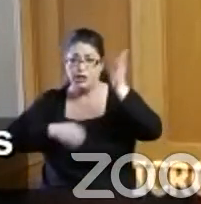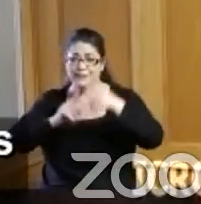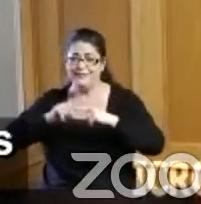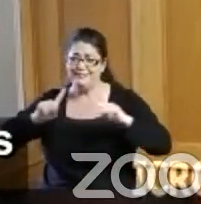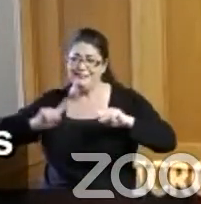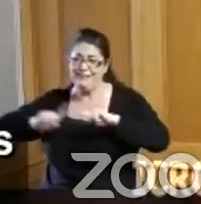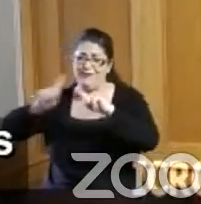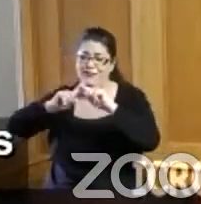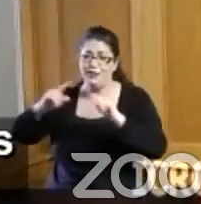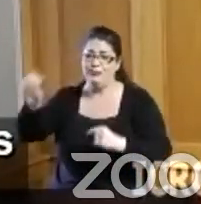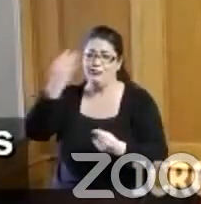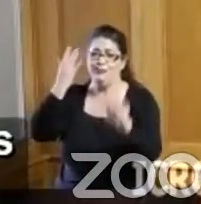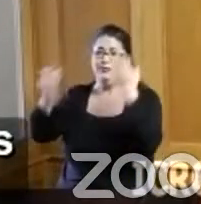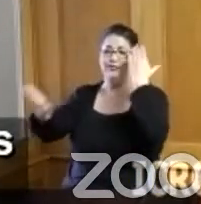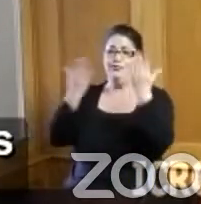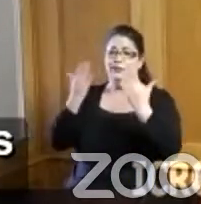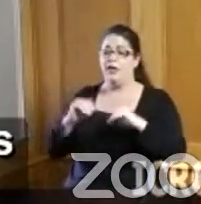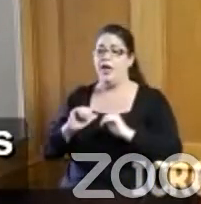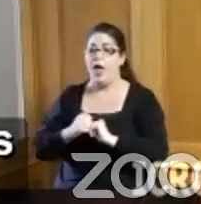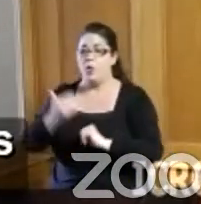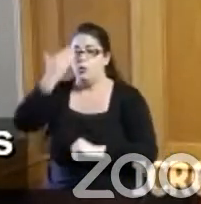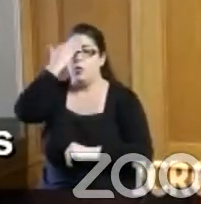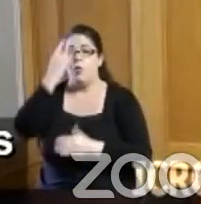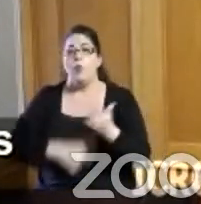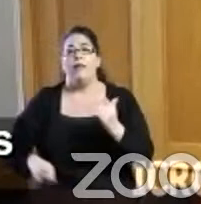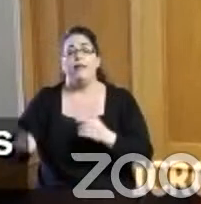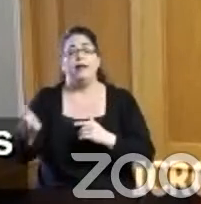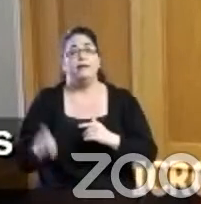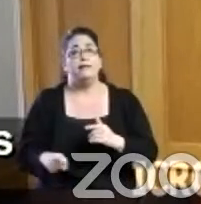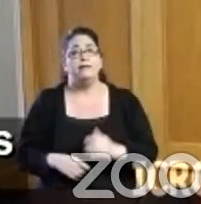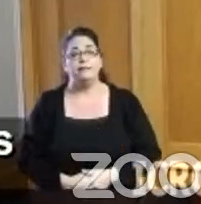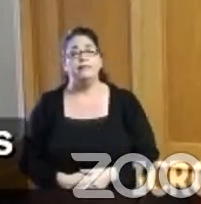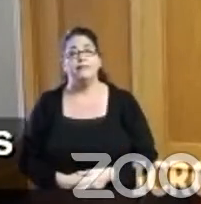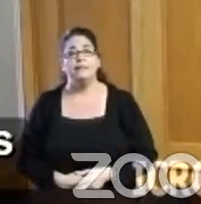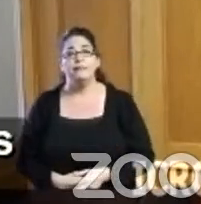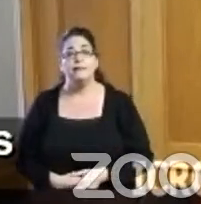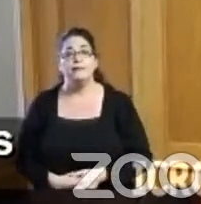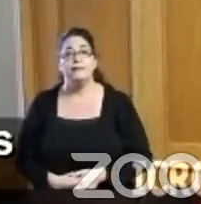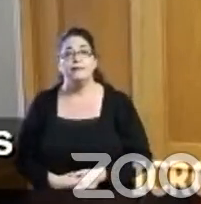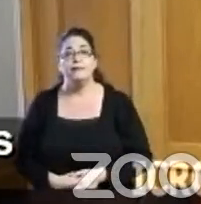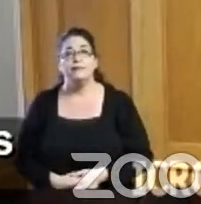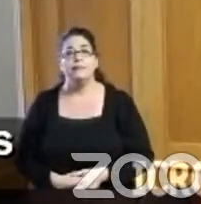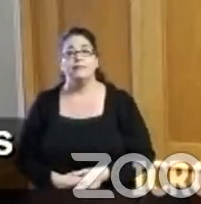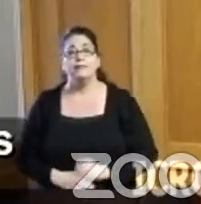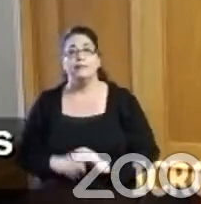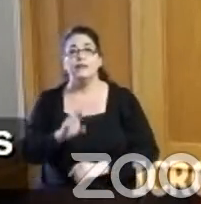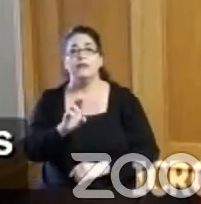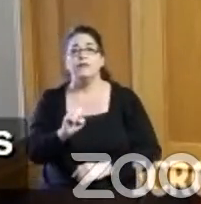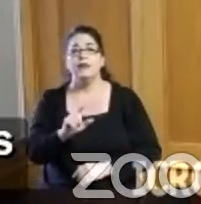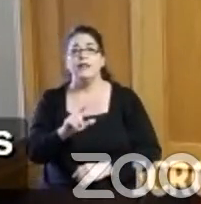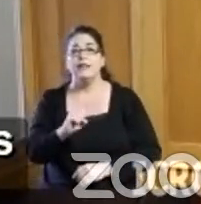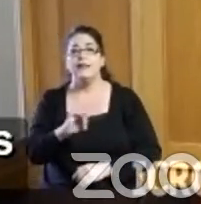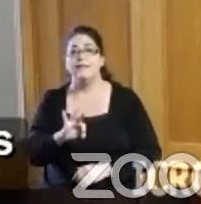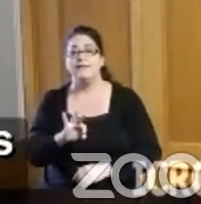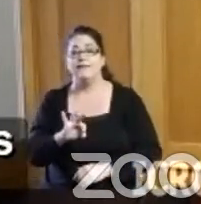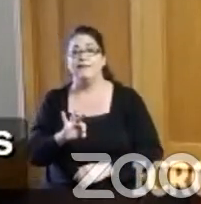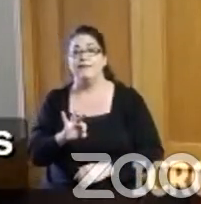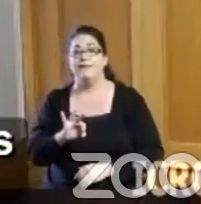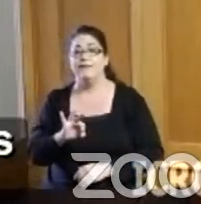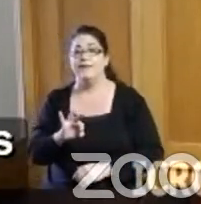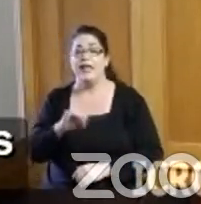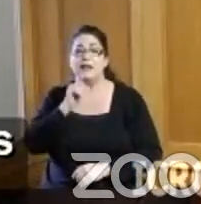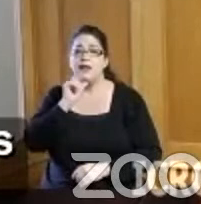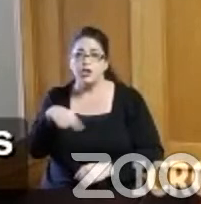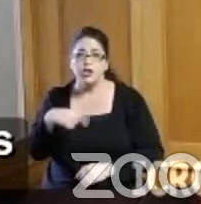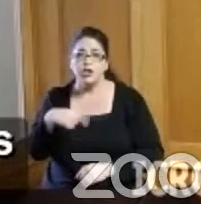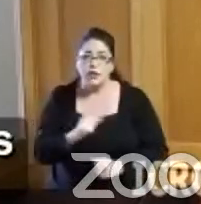different ways and where they are, because the biggest thing out of this is relief, and relief is not just for COVID.